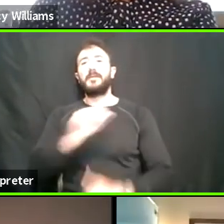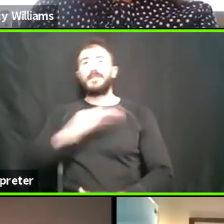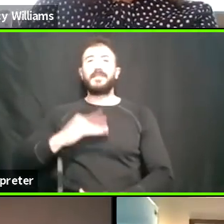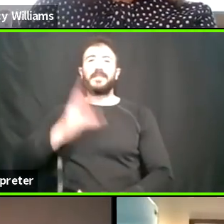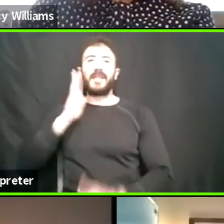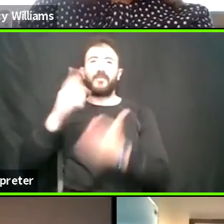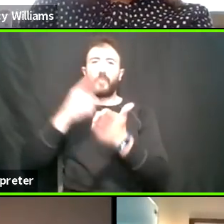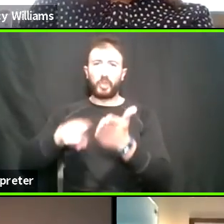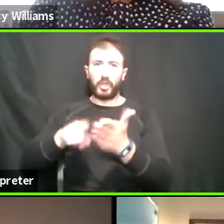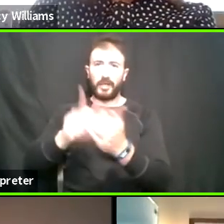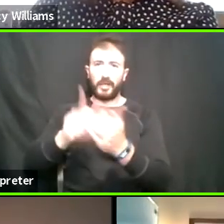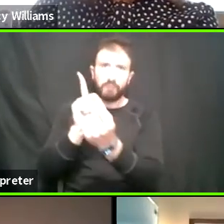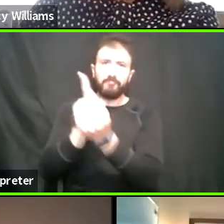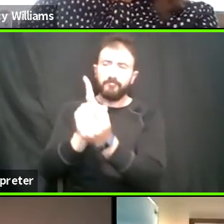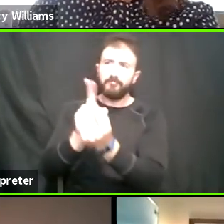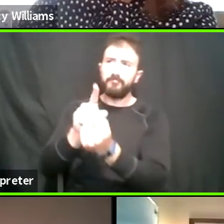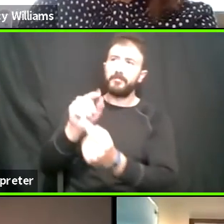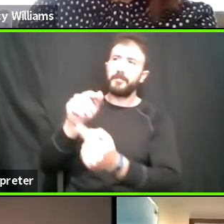Very good.